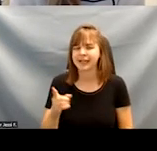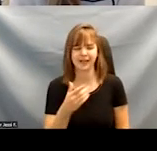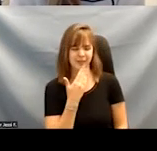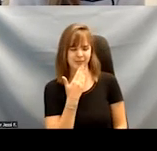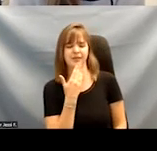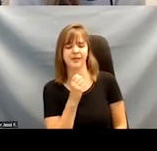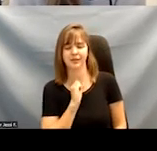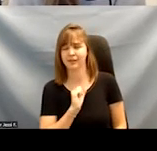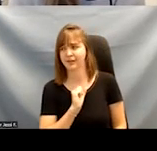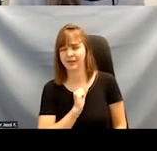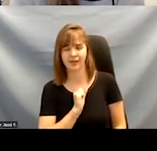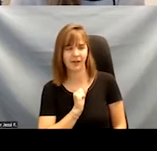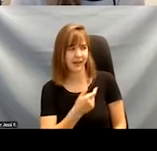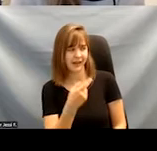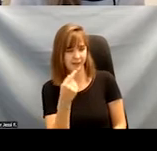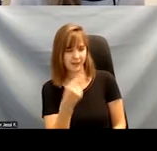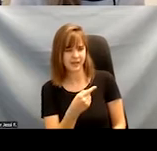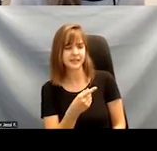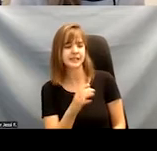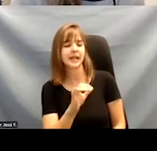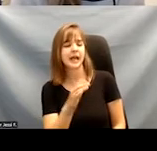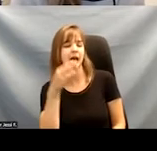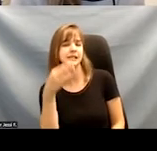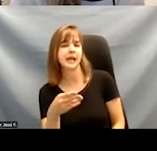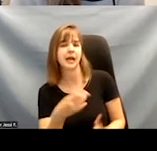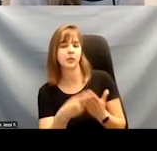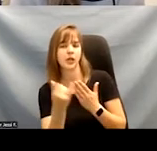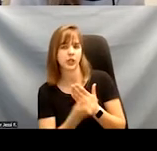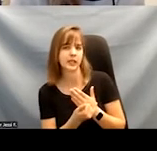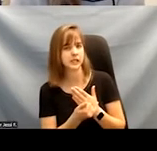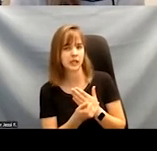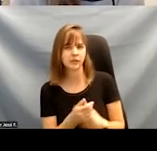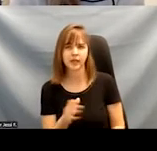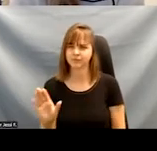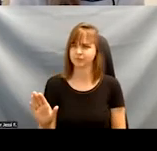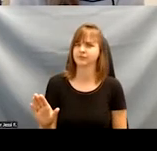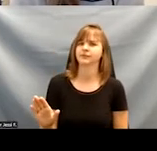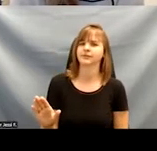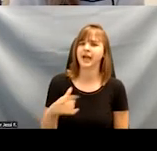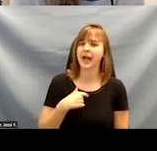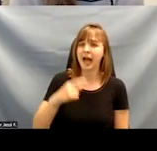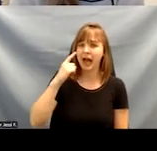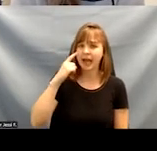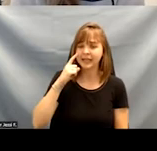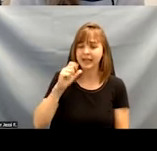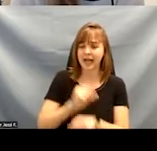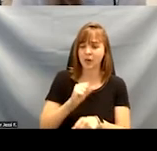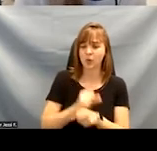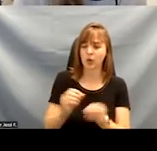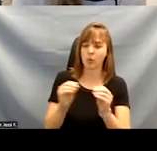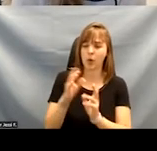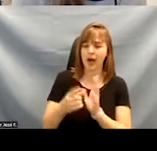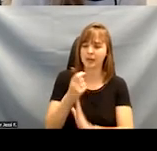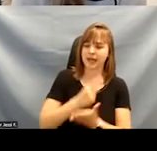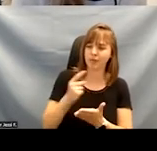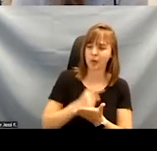oh, so this is just still a side project for you. And I'm just like, I probably work more hours in a week than you do, buddy. Like,